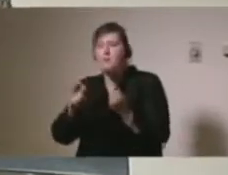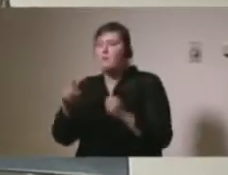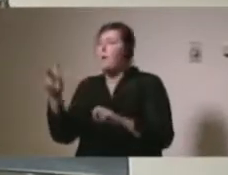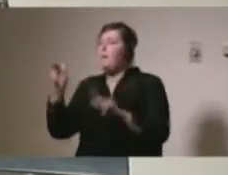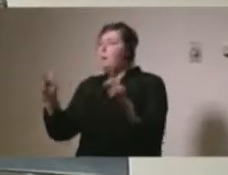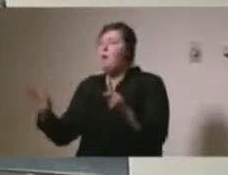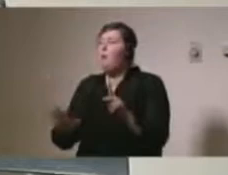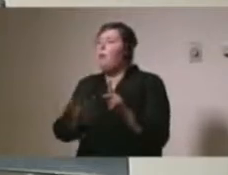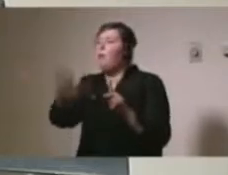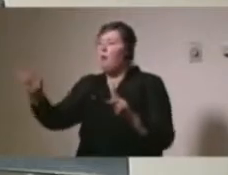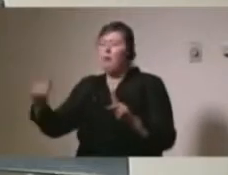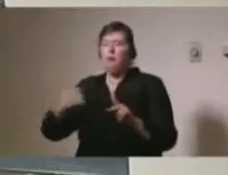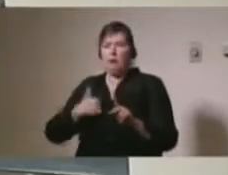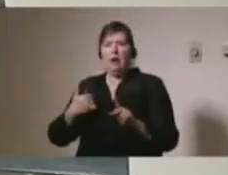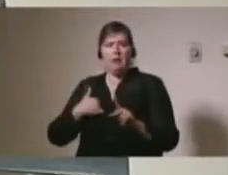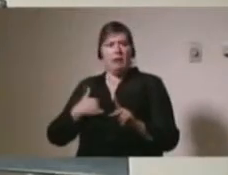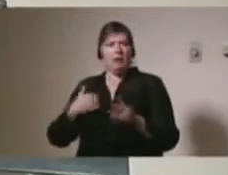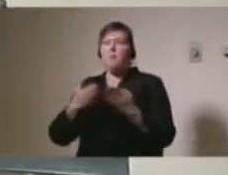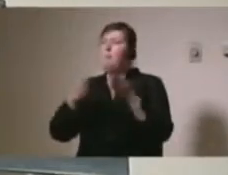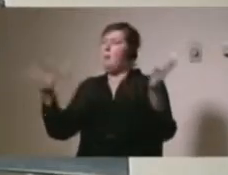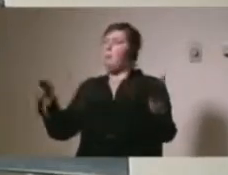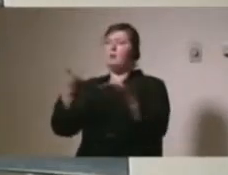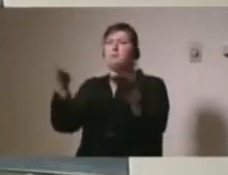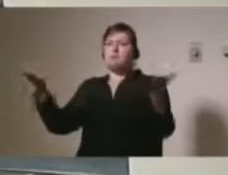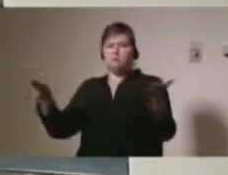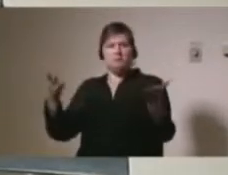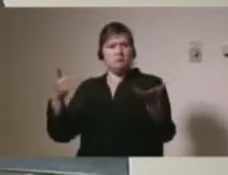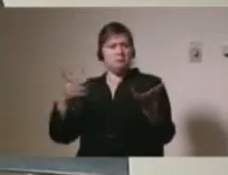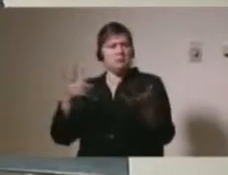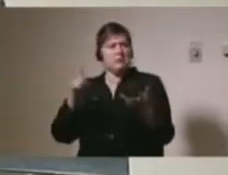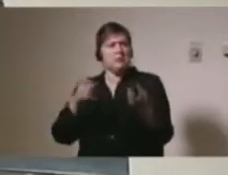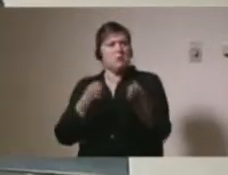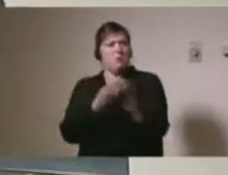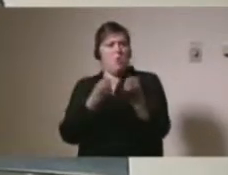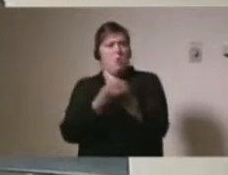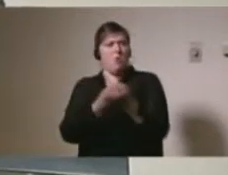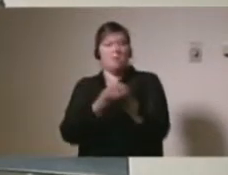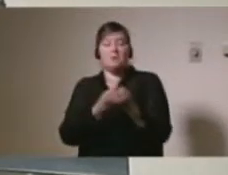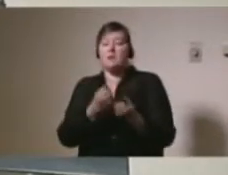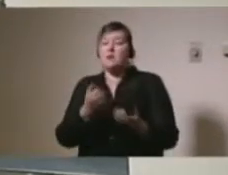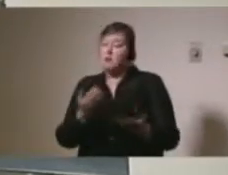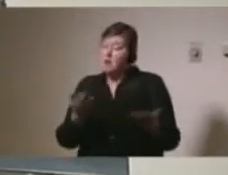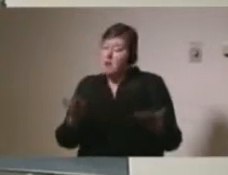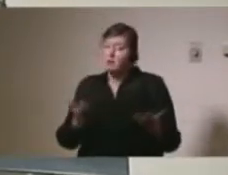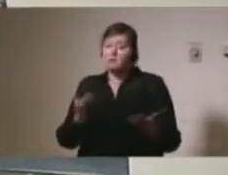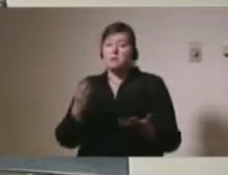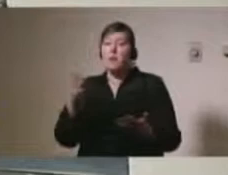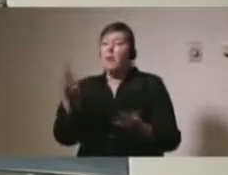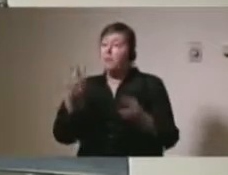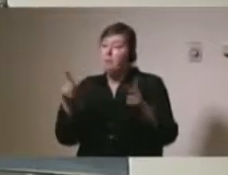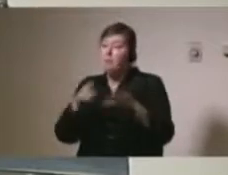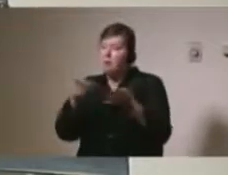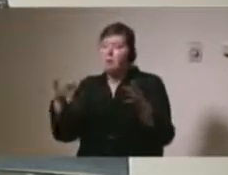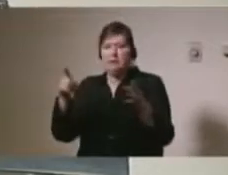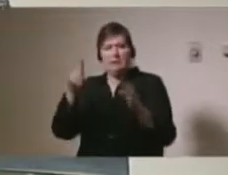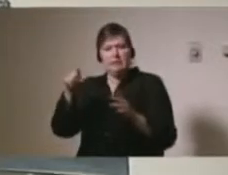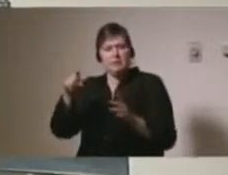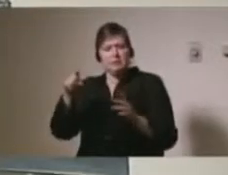citizens. The public decided they needed these services of a postal bank.